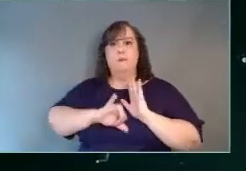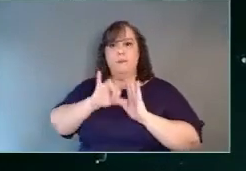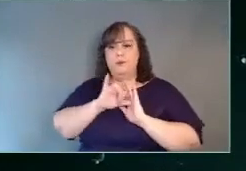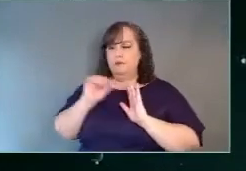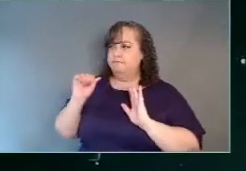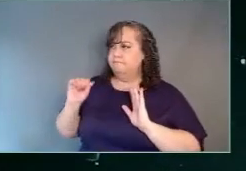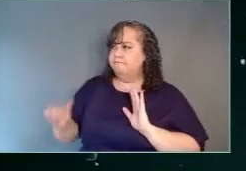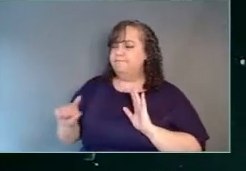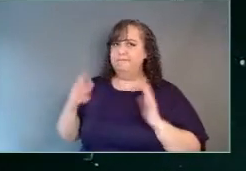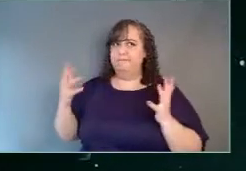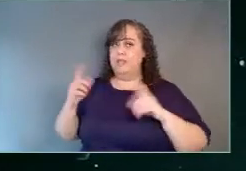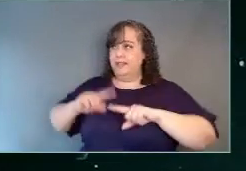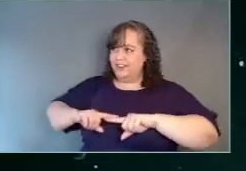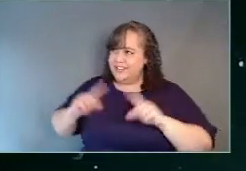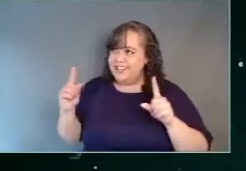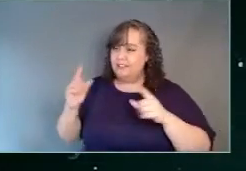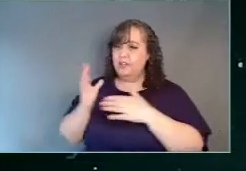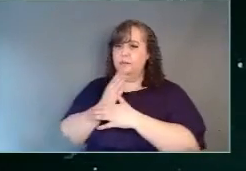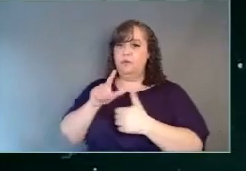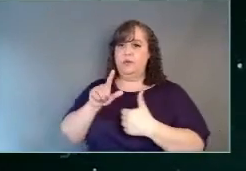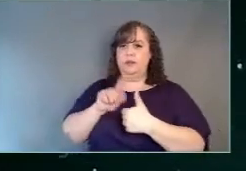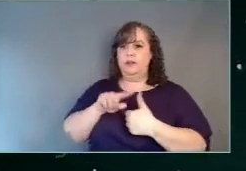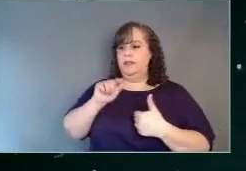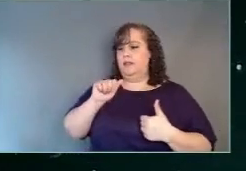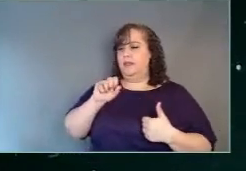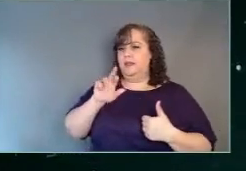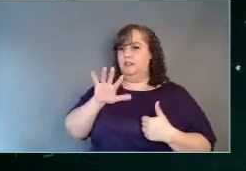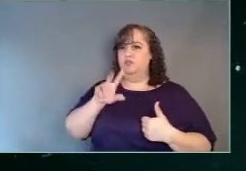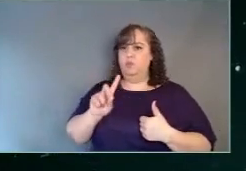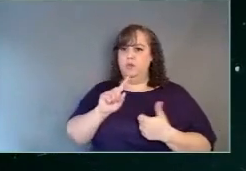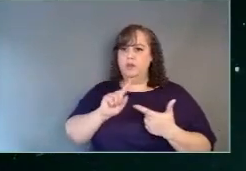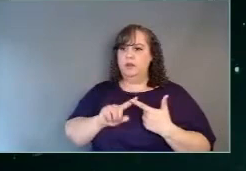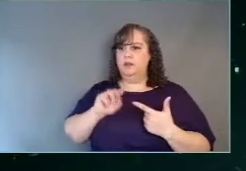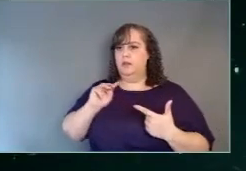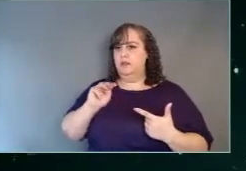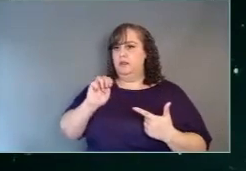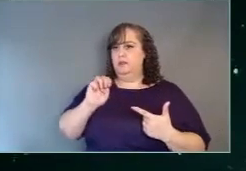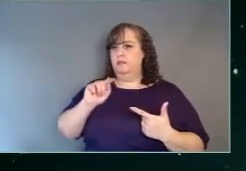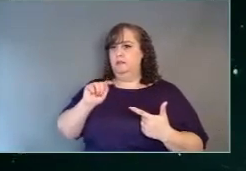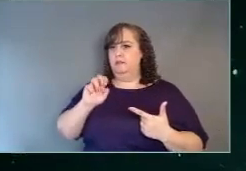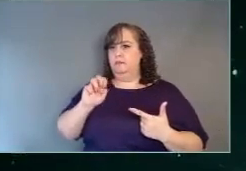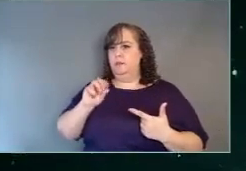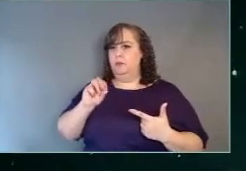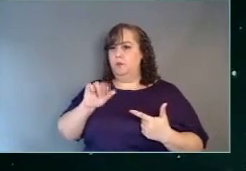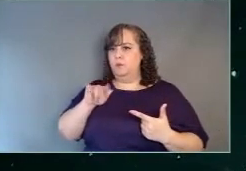between asteroids, meteorites, and comets, and if so, what are they?